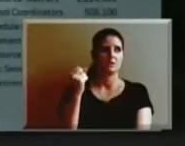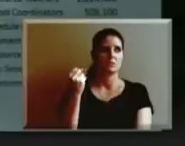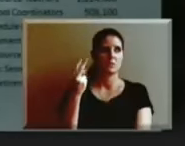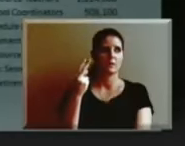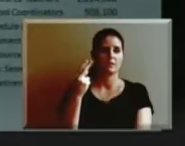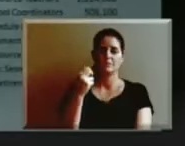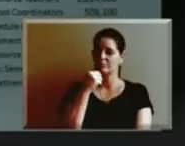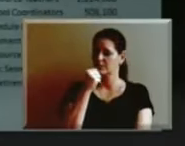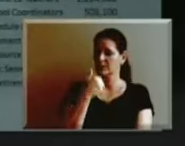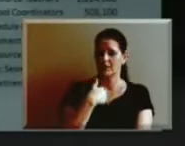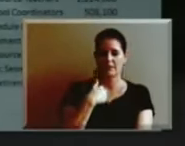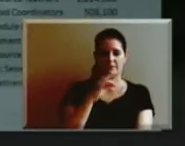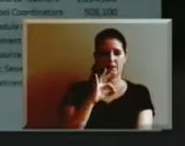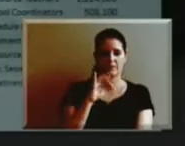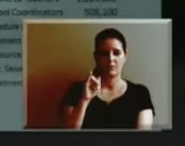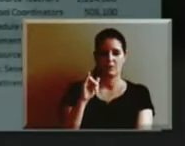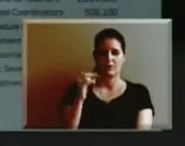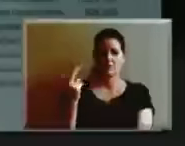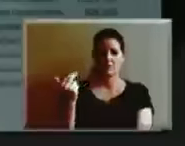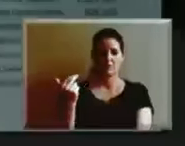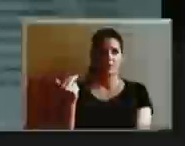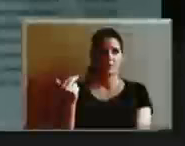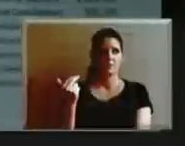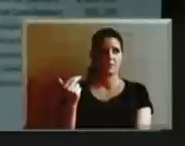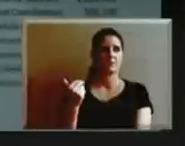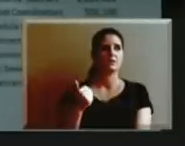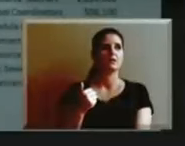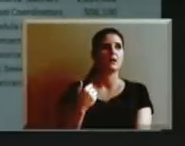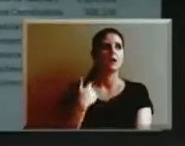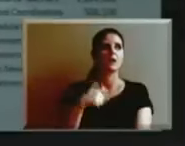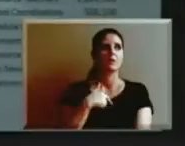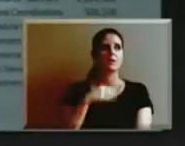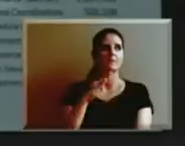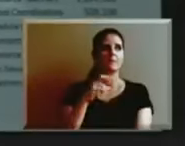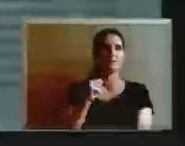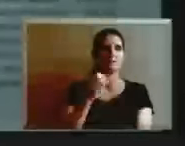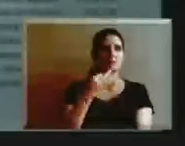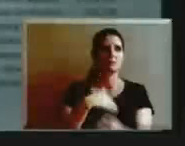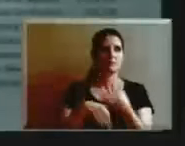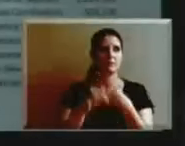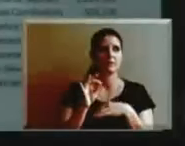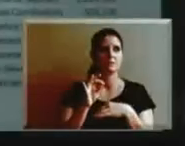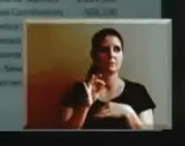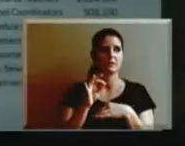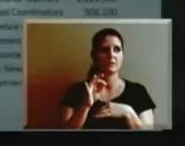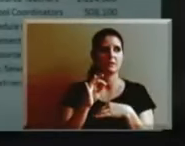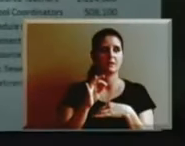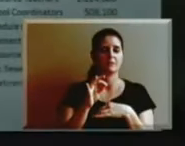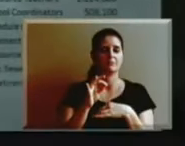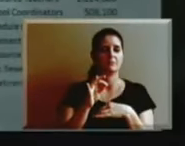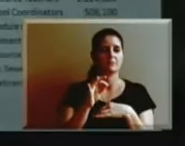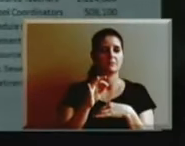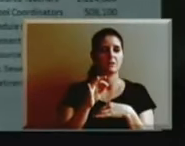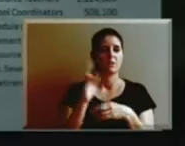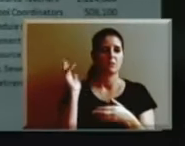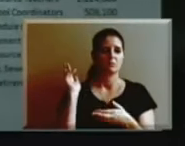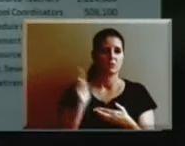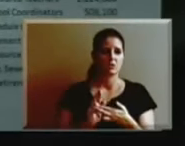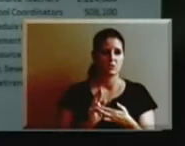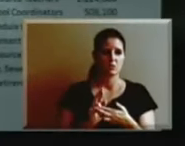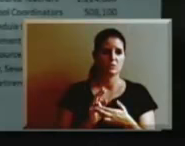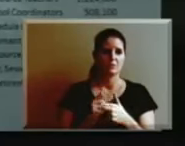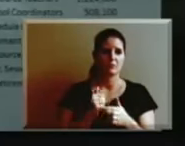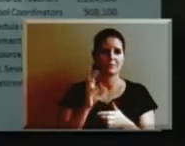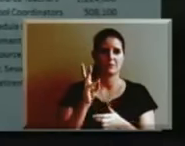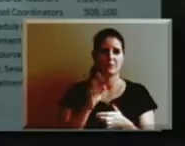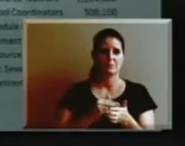Our bus replacement budget, we normally had allocated $6 million a year. We reduced that as part